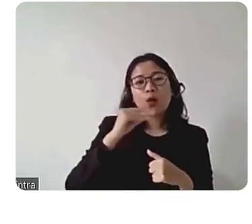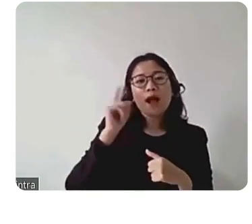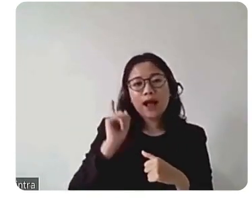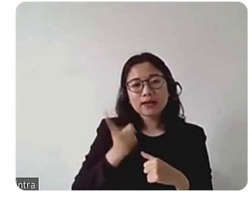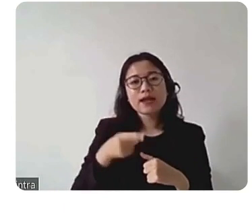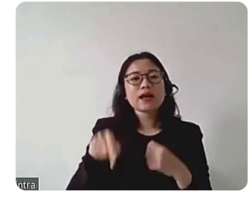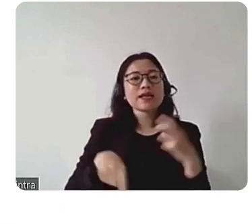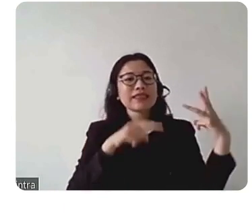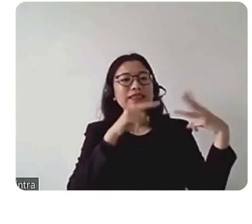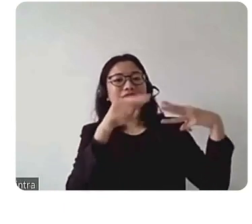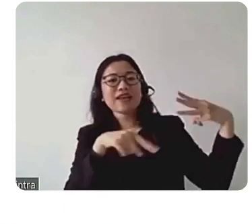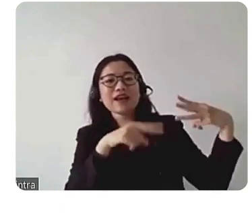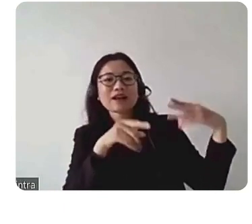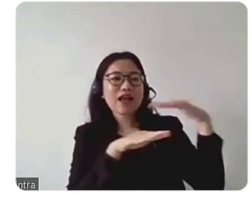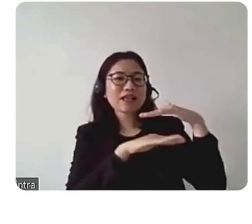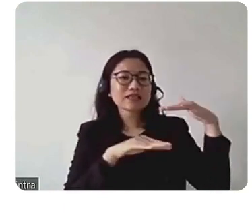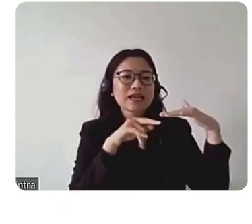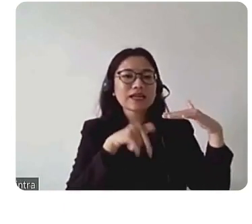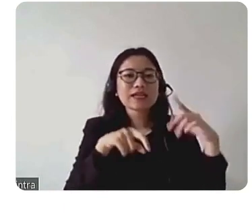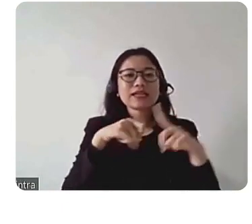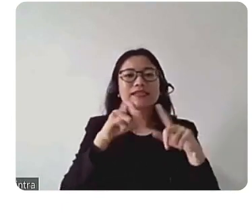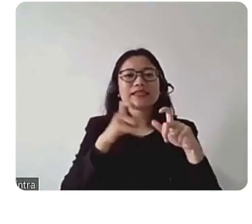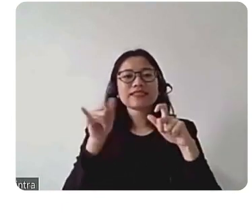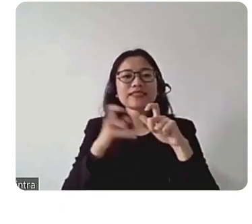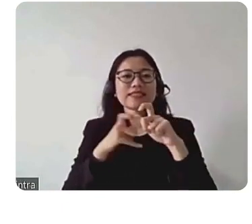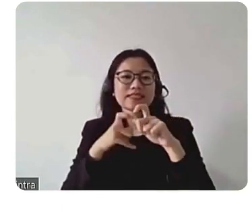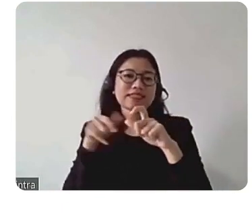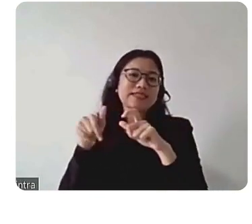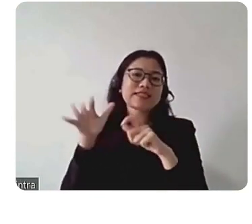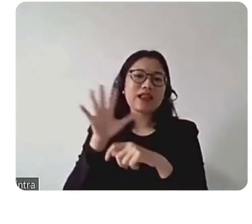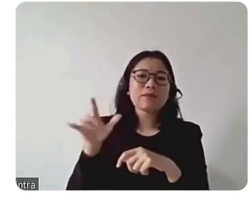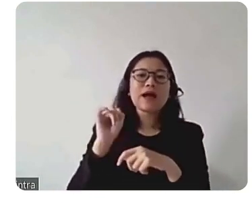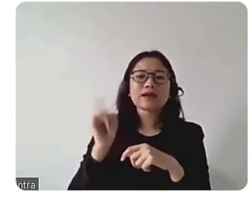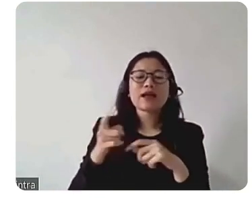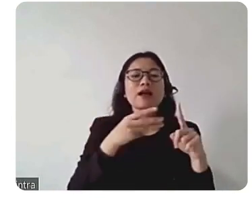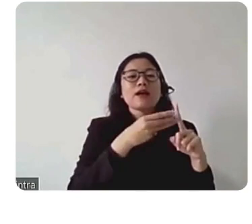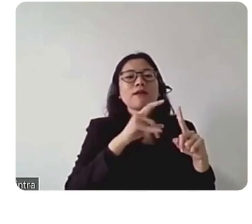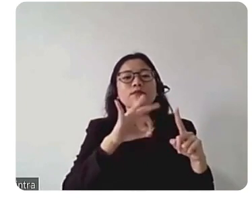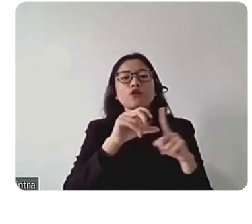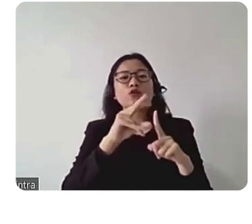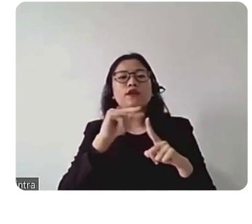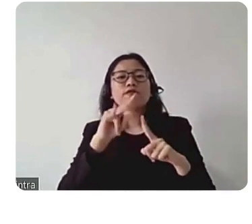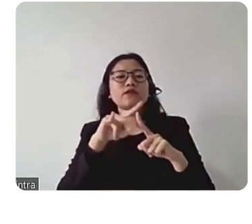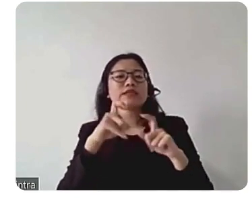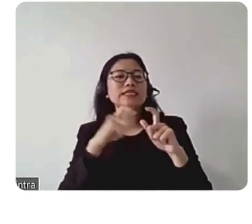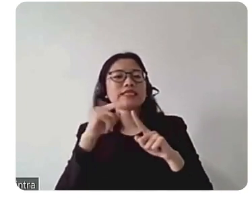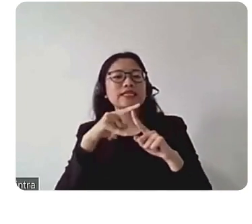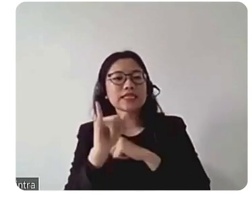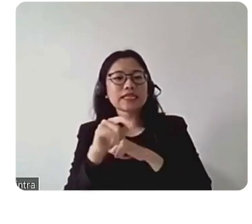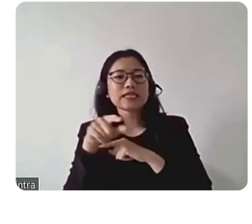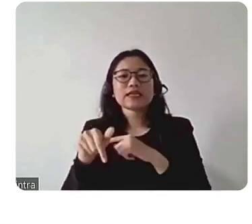crisis consists of environmental degradation, biodiversity loss, and climate